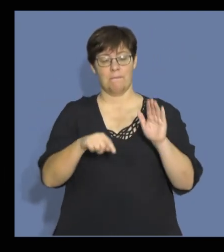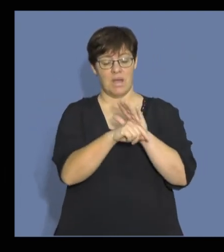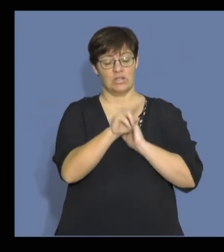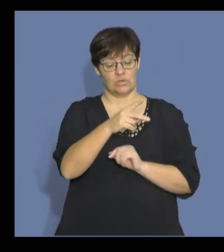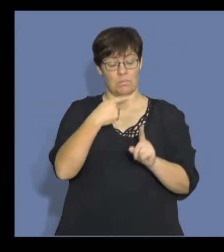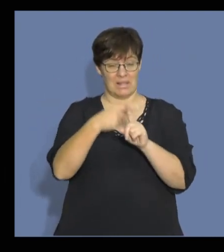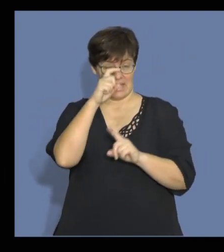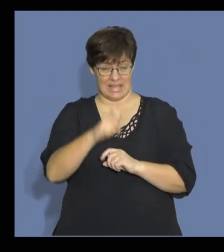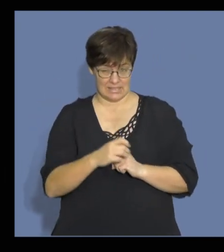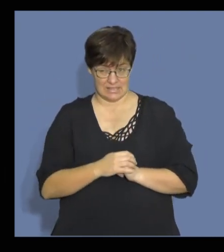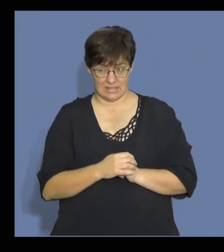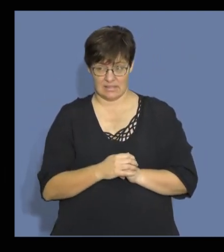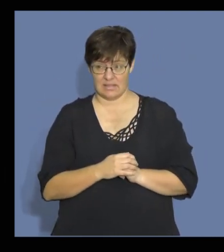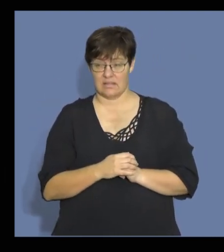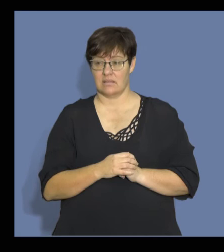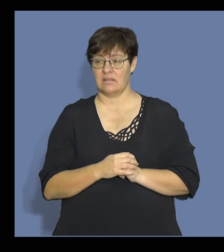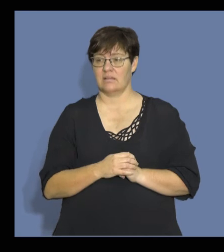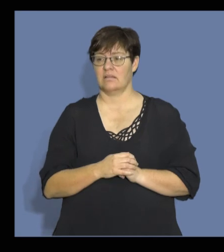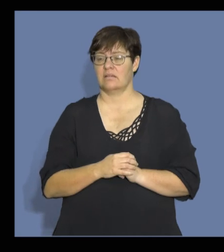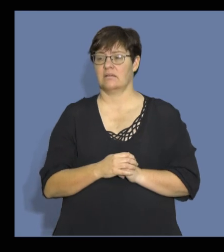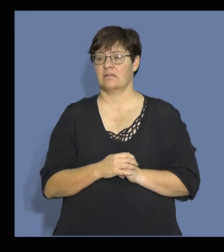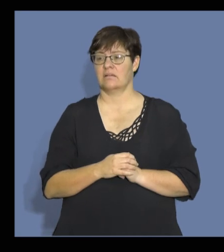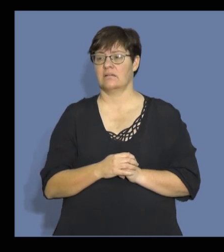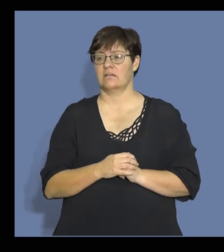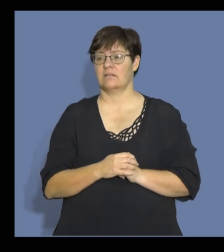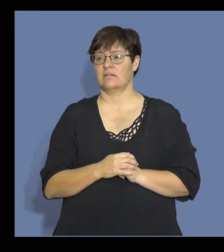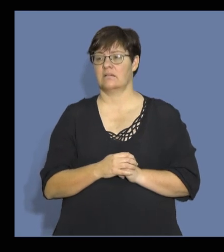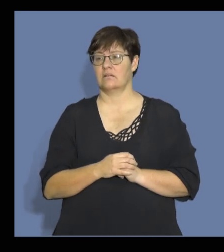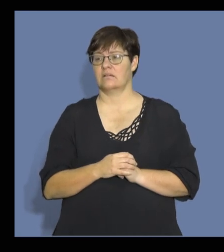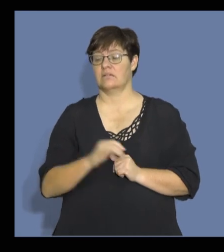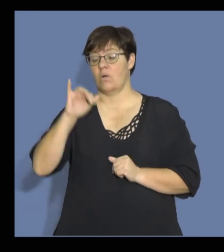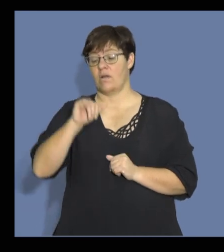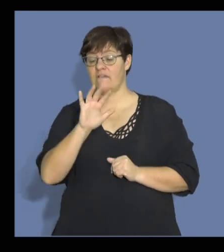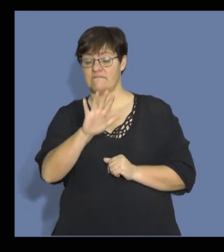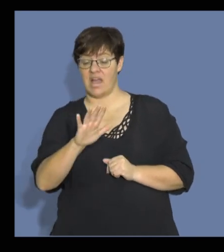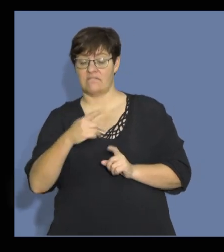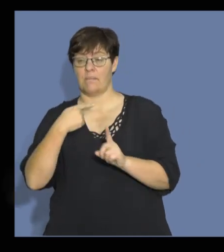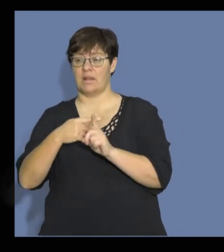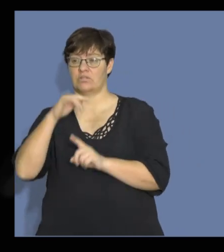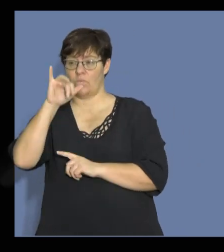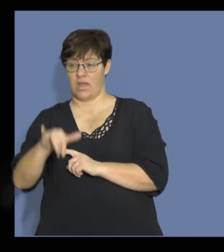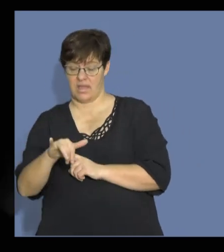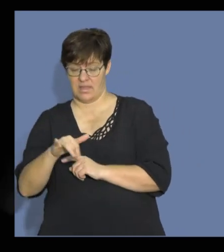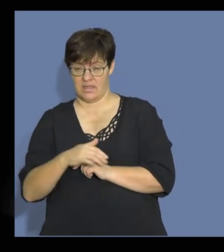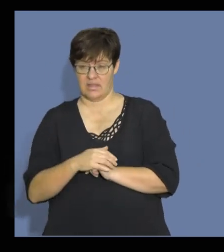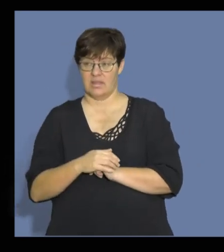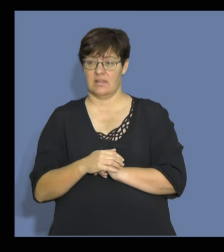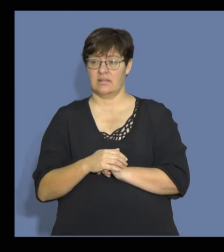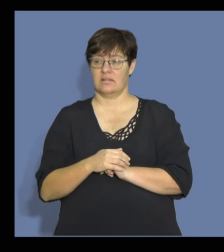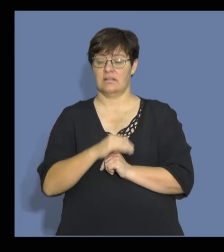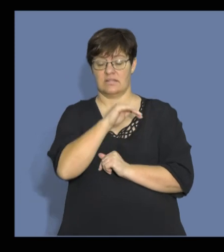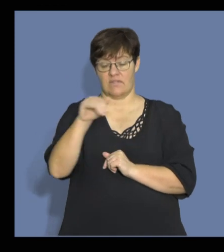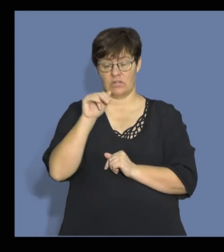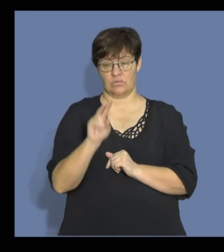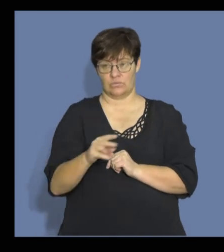that's going to be -2 plus X. And then I'm going to go the Y coordinate 5 plus Y. I'm going to